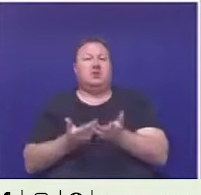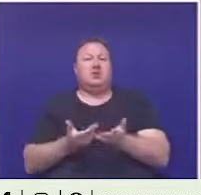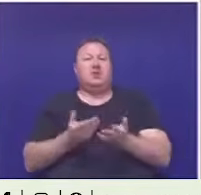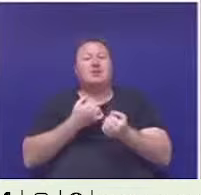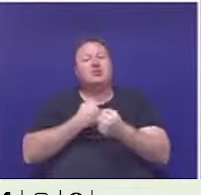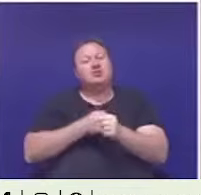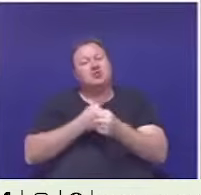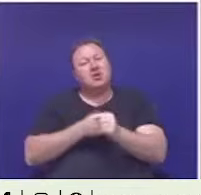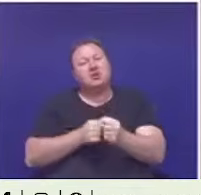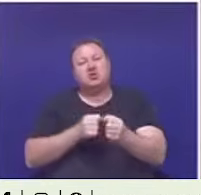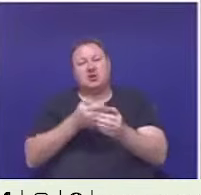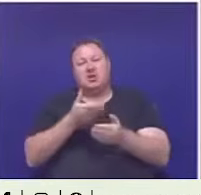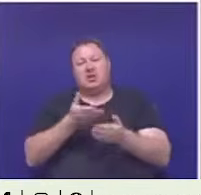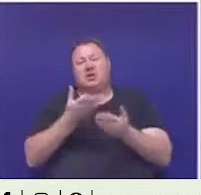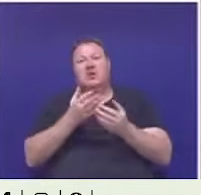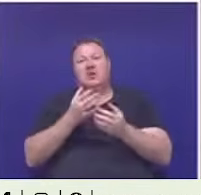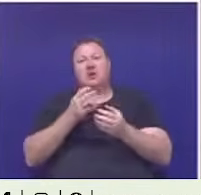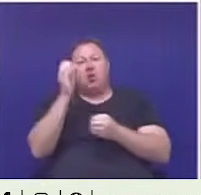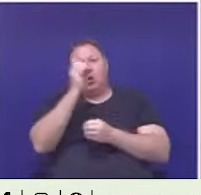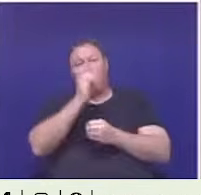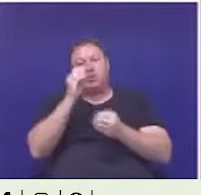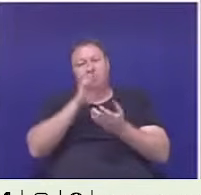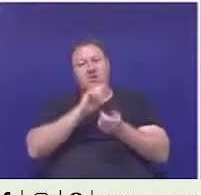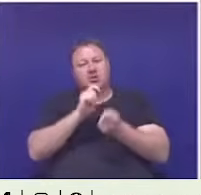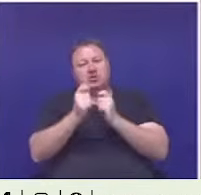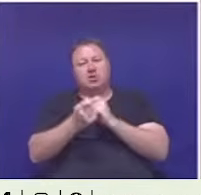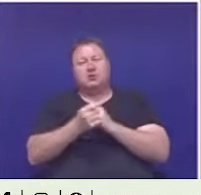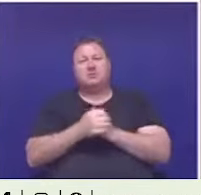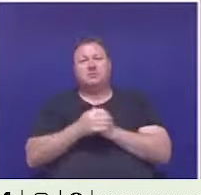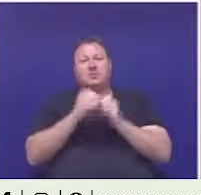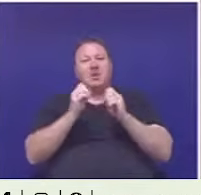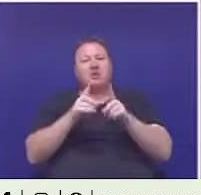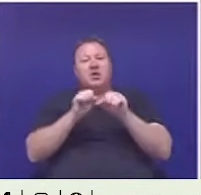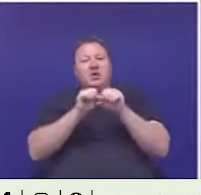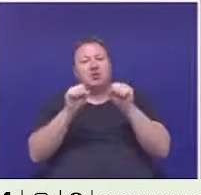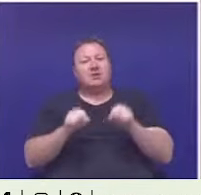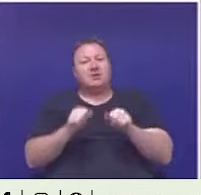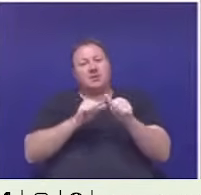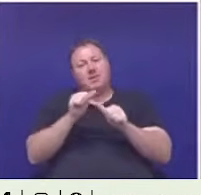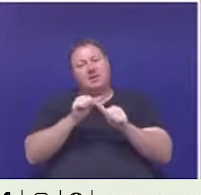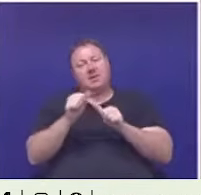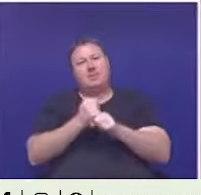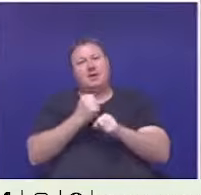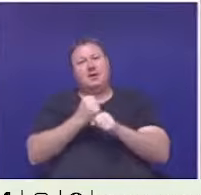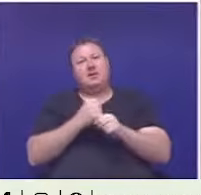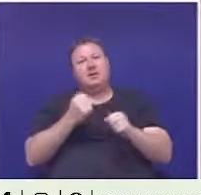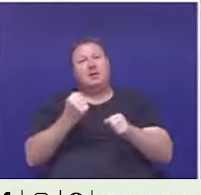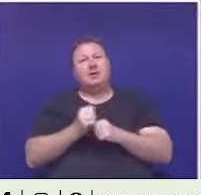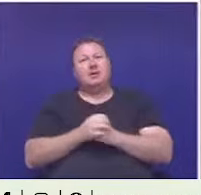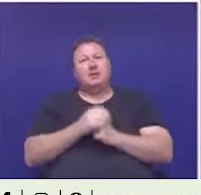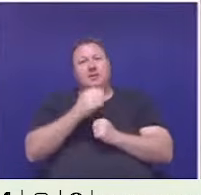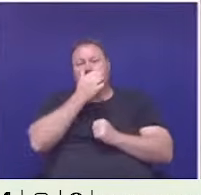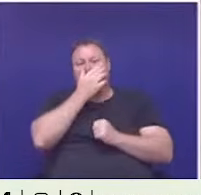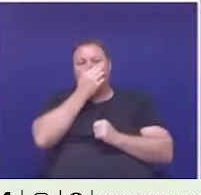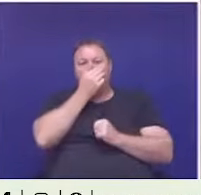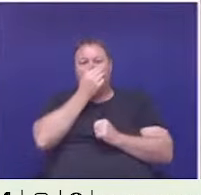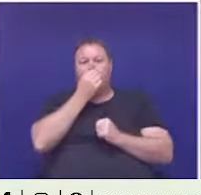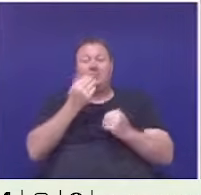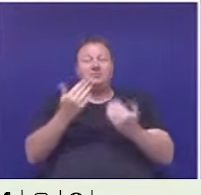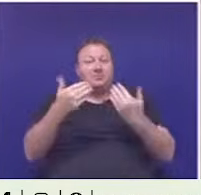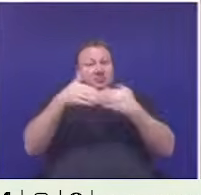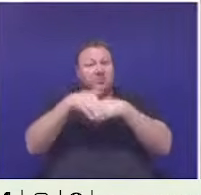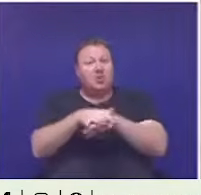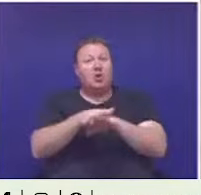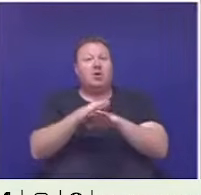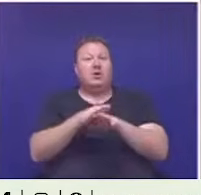a reorientation, a complete relook of our education system and trying to create some coherence with it so that we